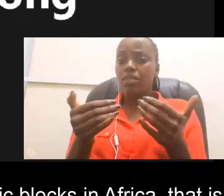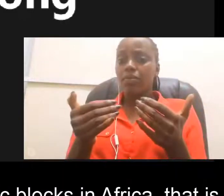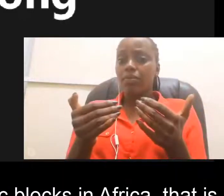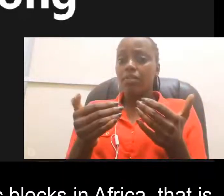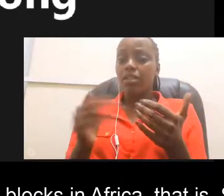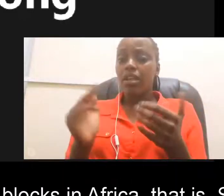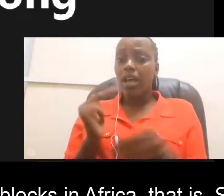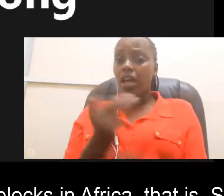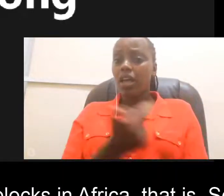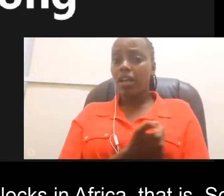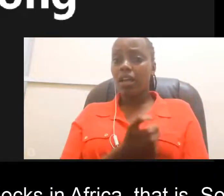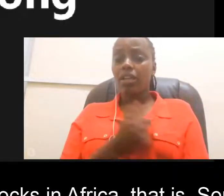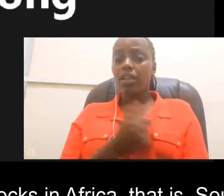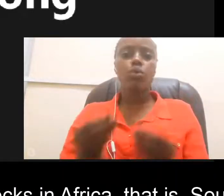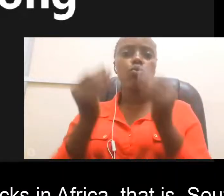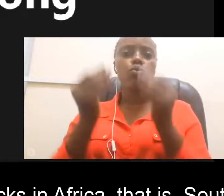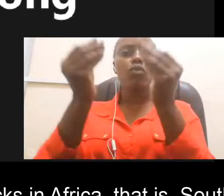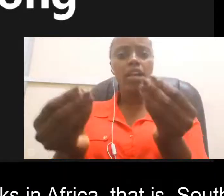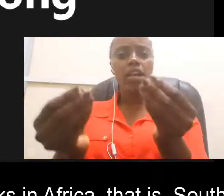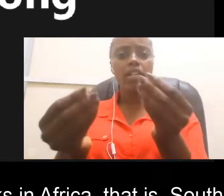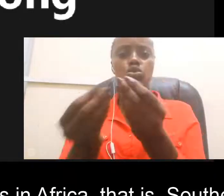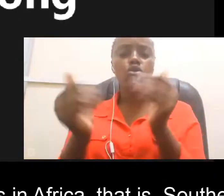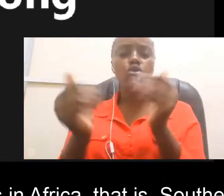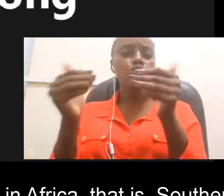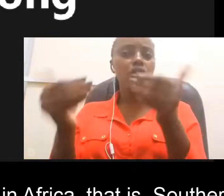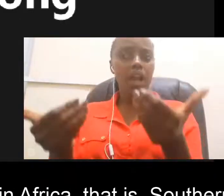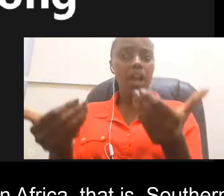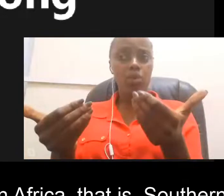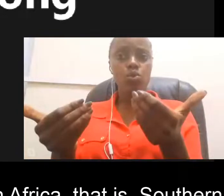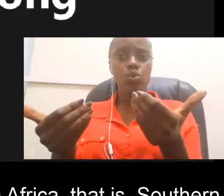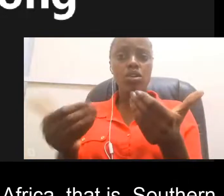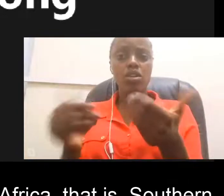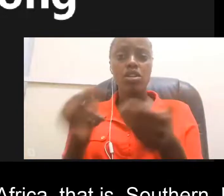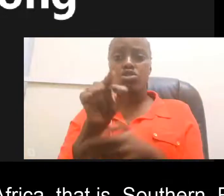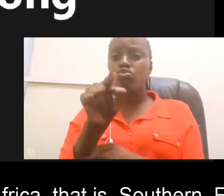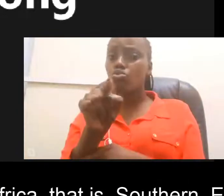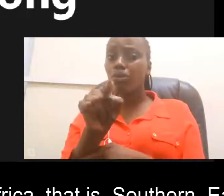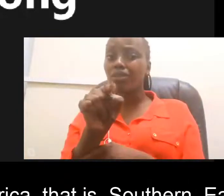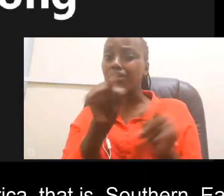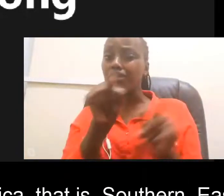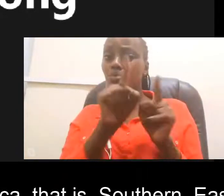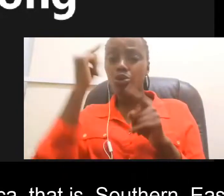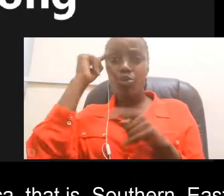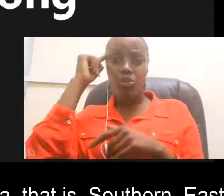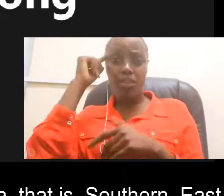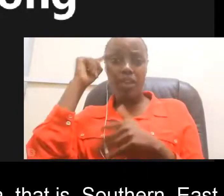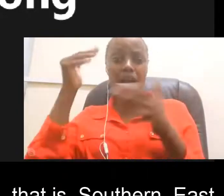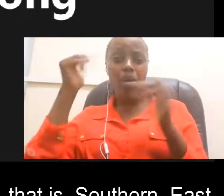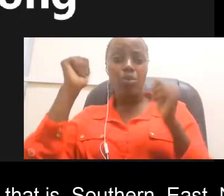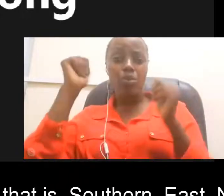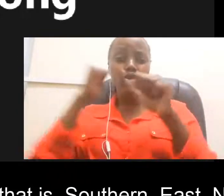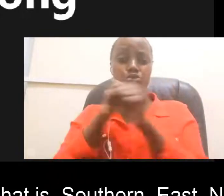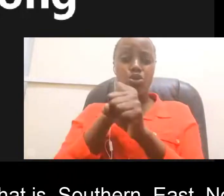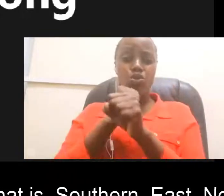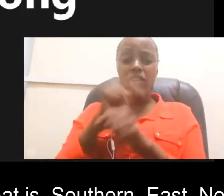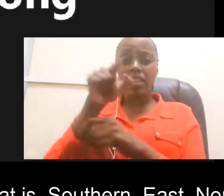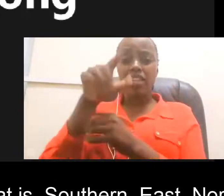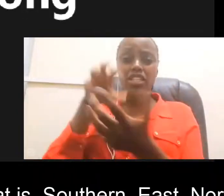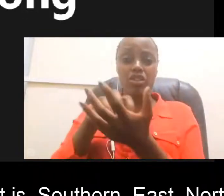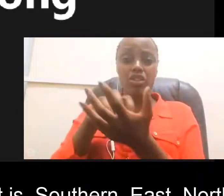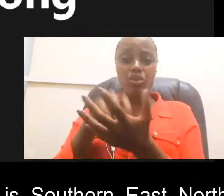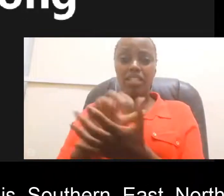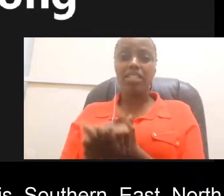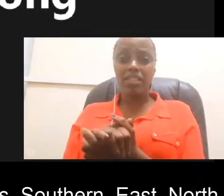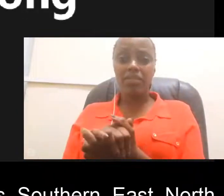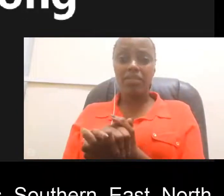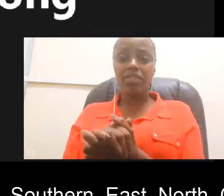we provide solutions? What do we think can work in such contexts? We've